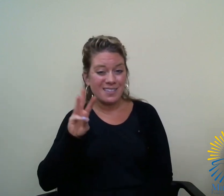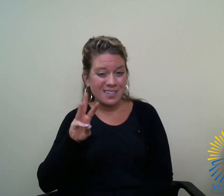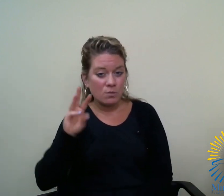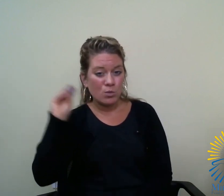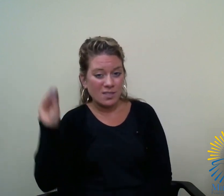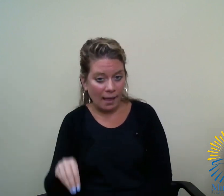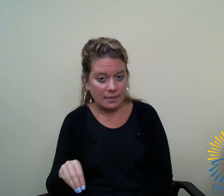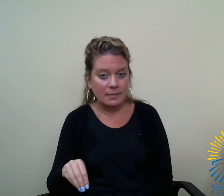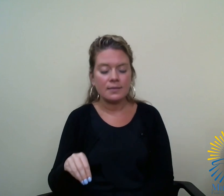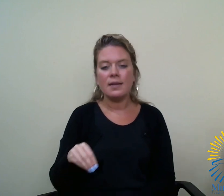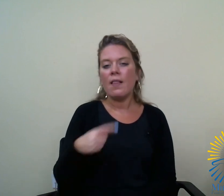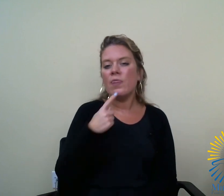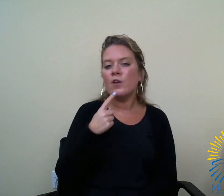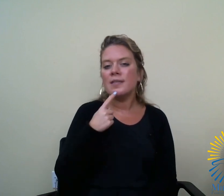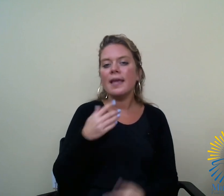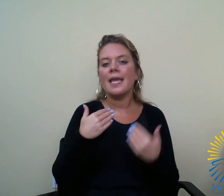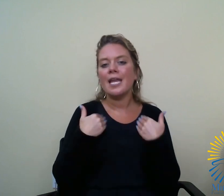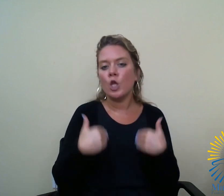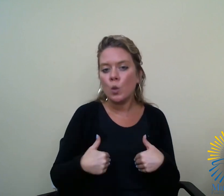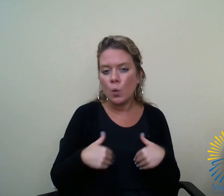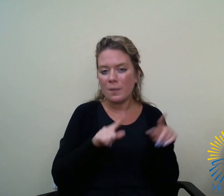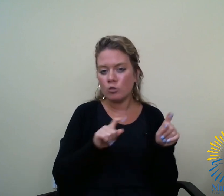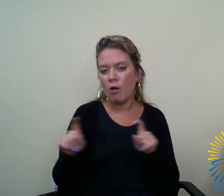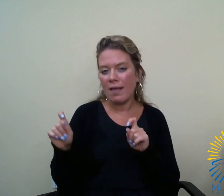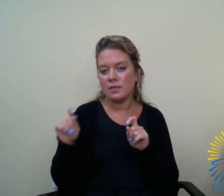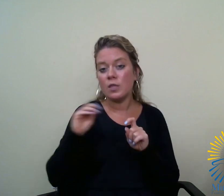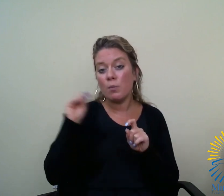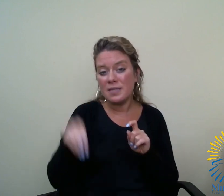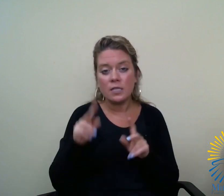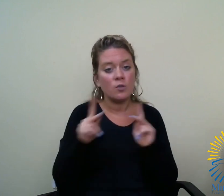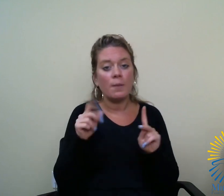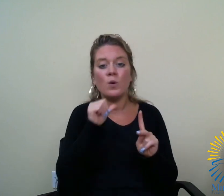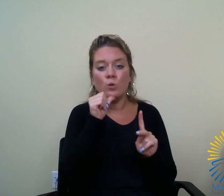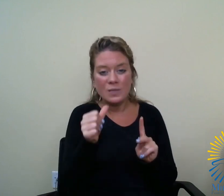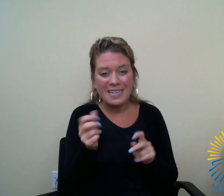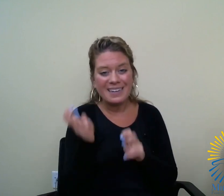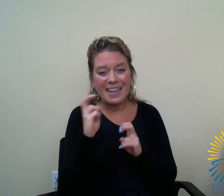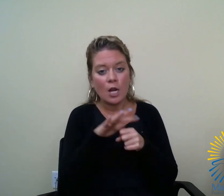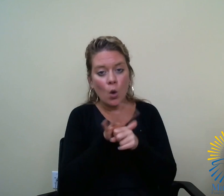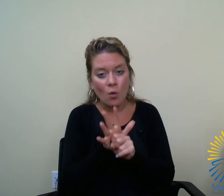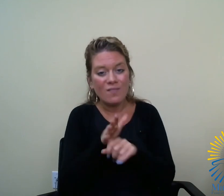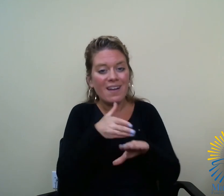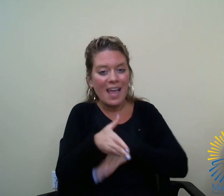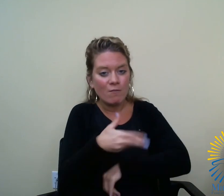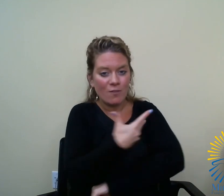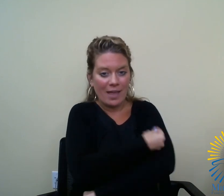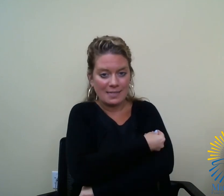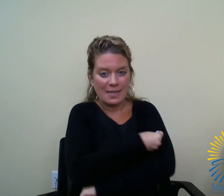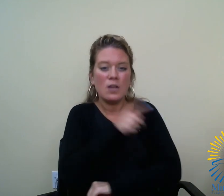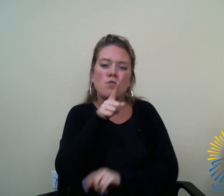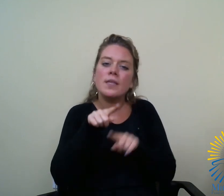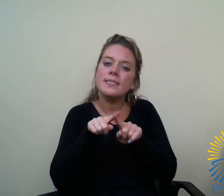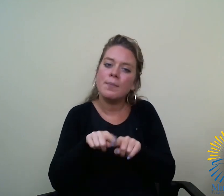just trying to say, in human trials, here's the percentage of people that didn't get COVID after being vaccinated. It really depends